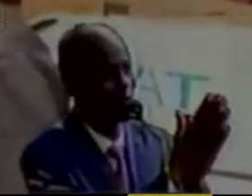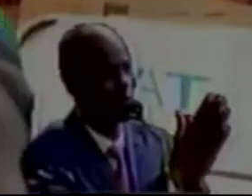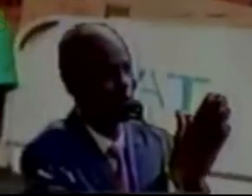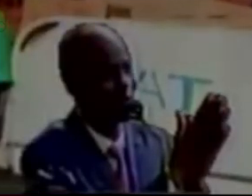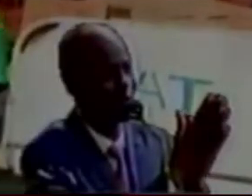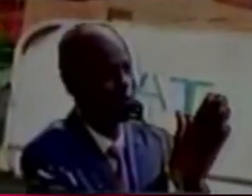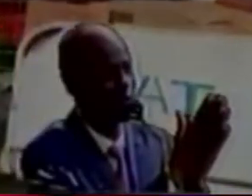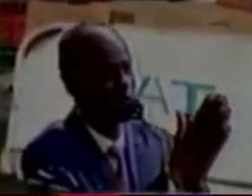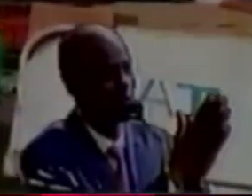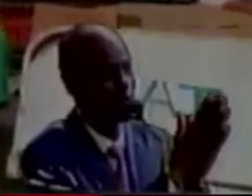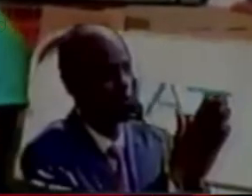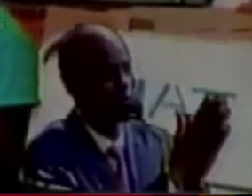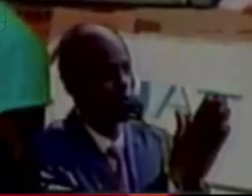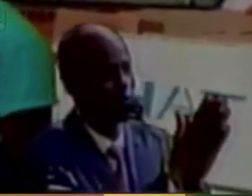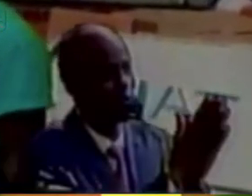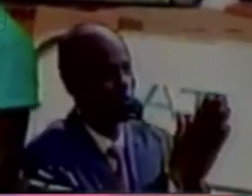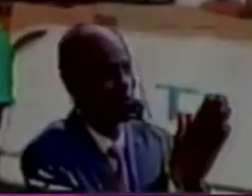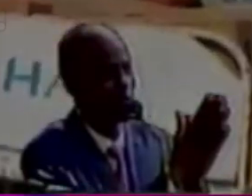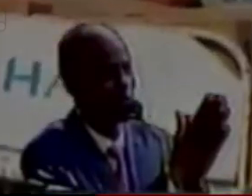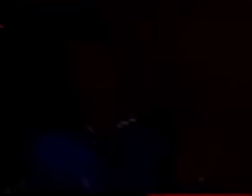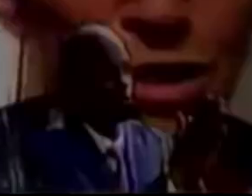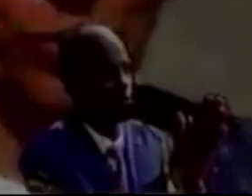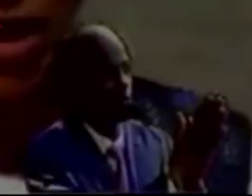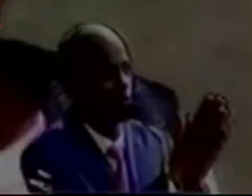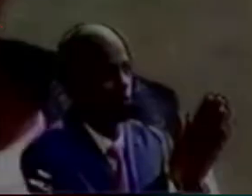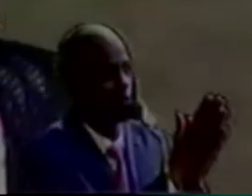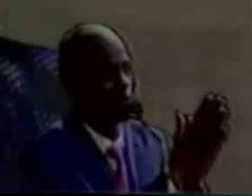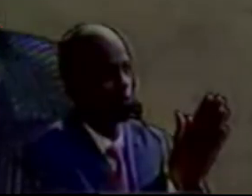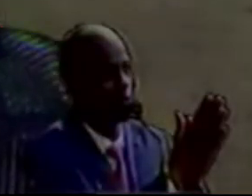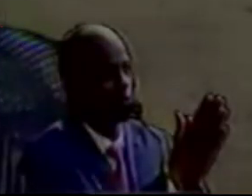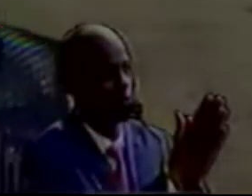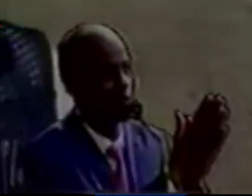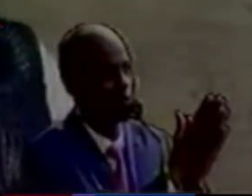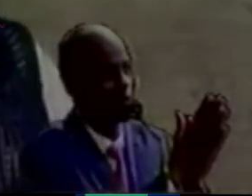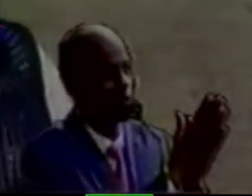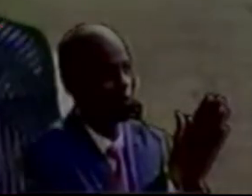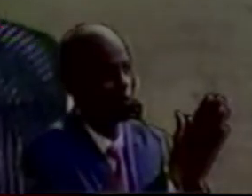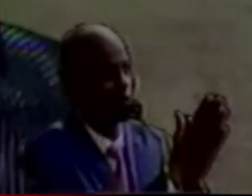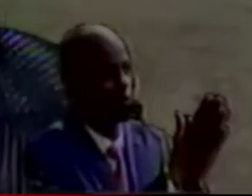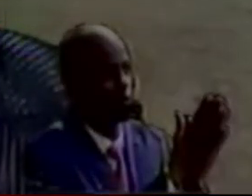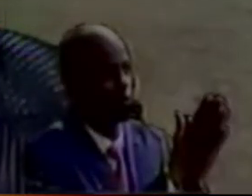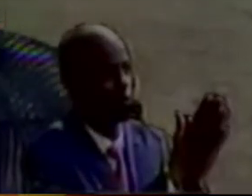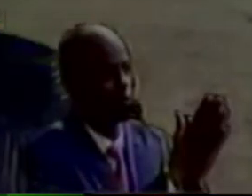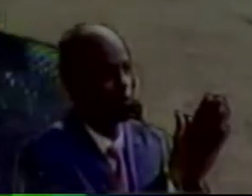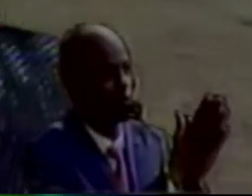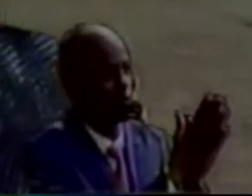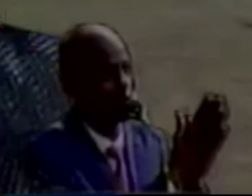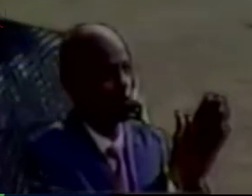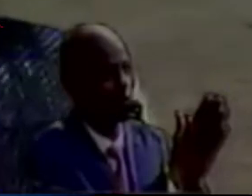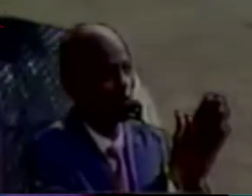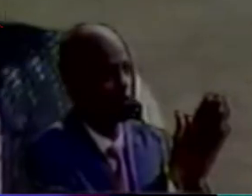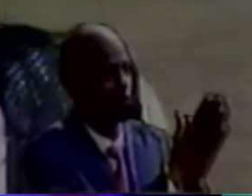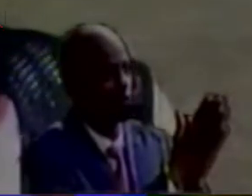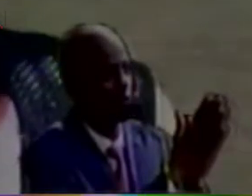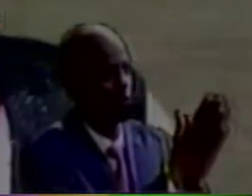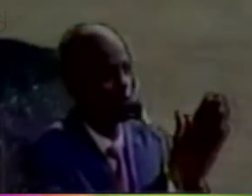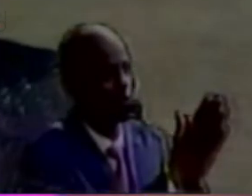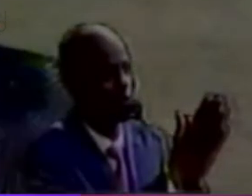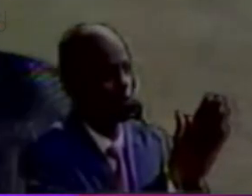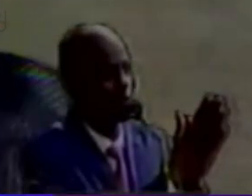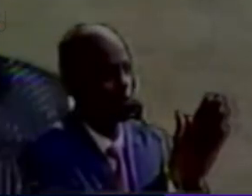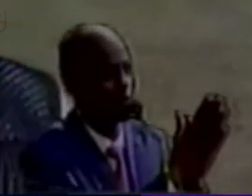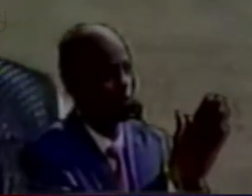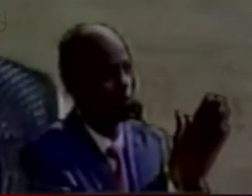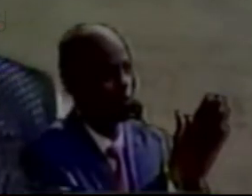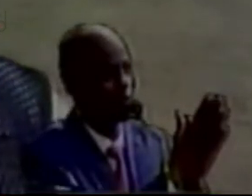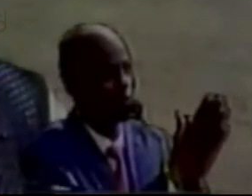eux, puis qu'une capacité pour mettre dans l'hélicoptère. Yeah. So we are partnering here at the airport today and yeah, for the past few days. N'a travaillé, n'a